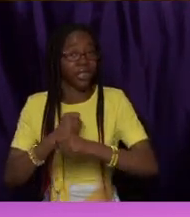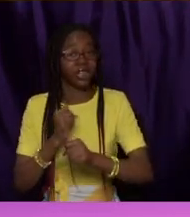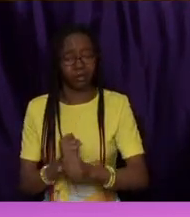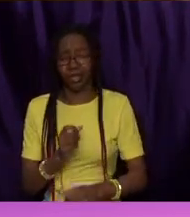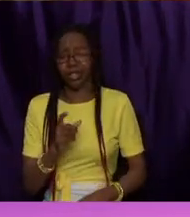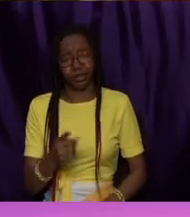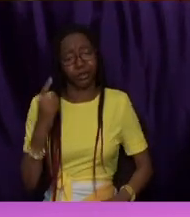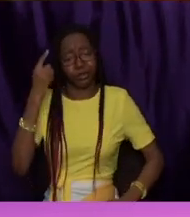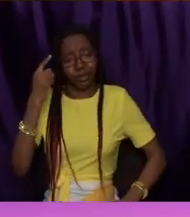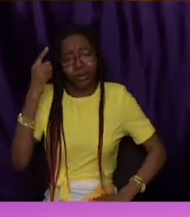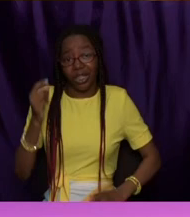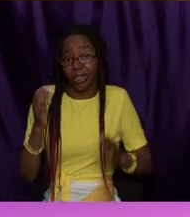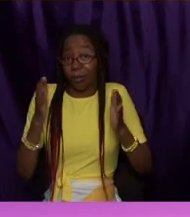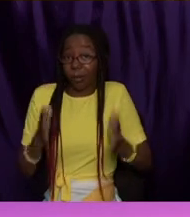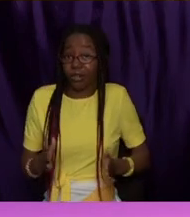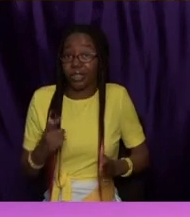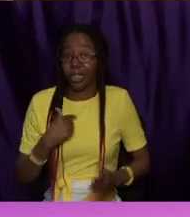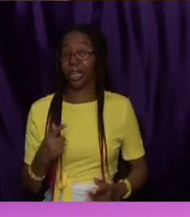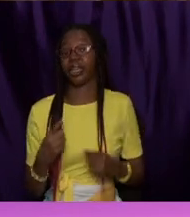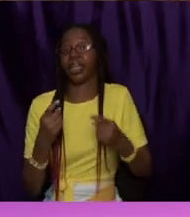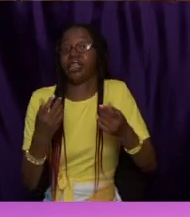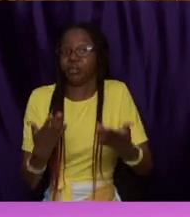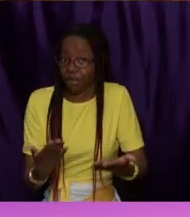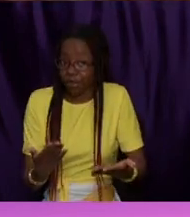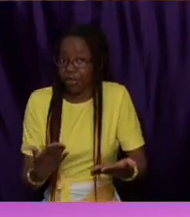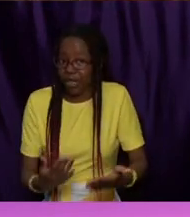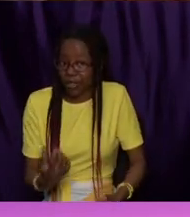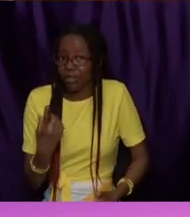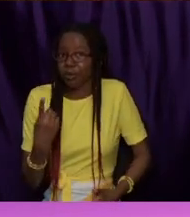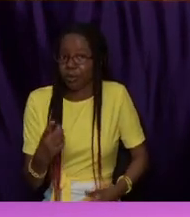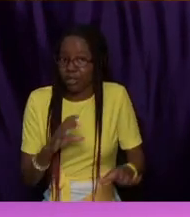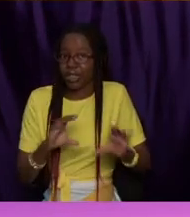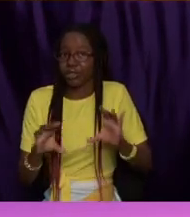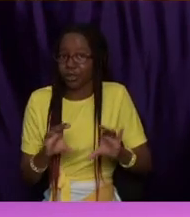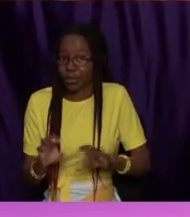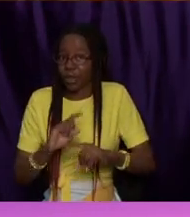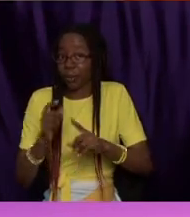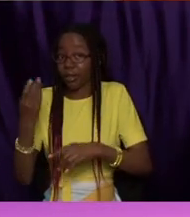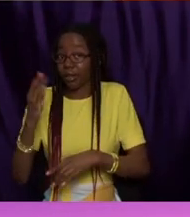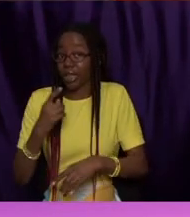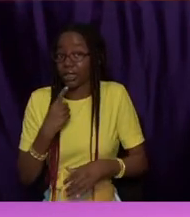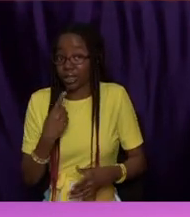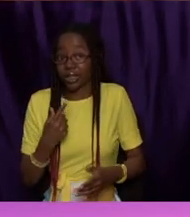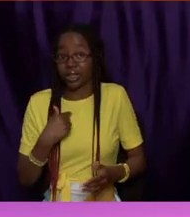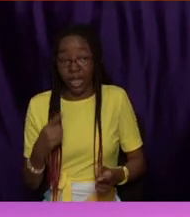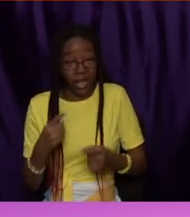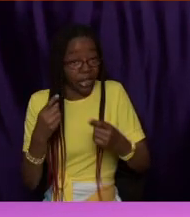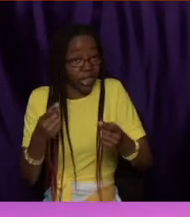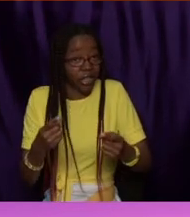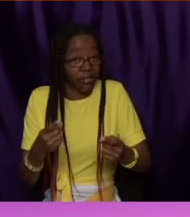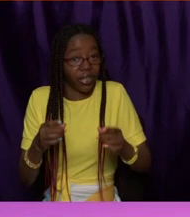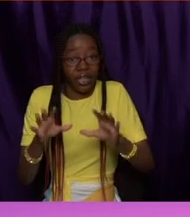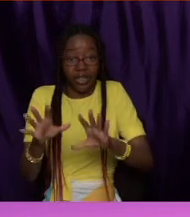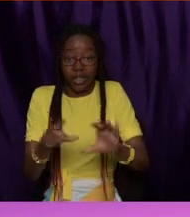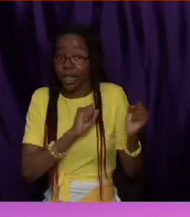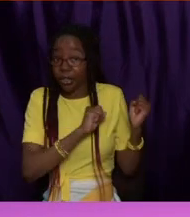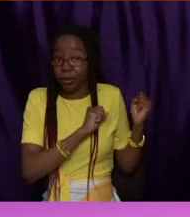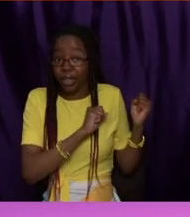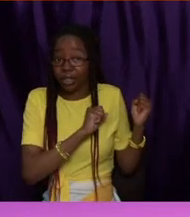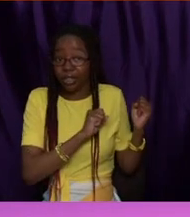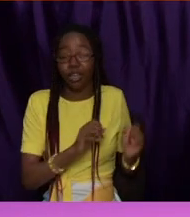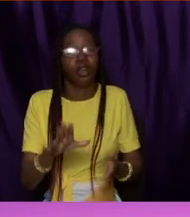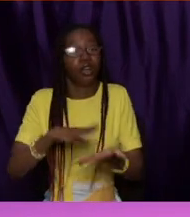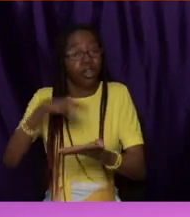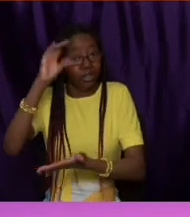you. You think the person that I gave you is the one that's doing it. But God says, I give and I taketh away. You got to learn